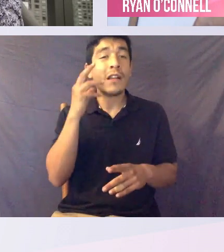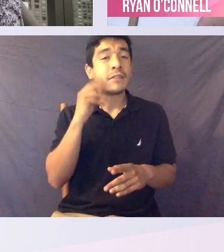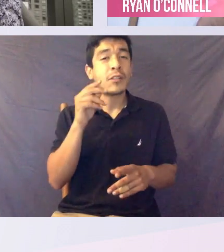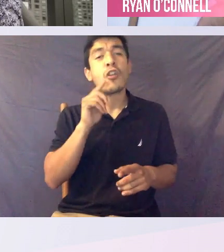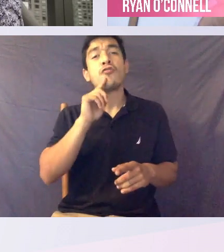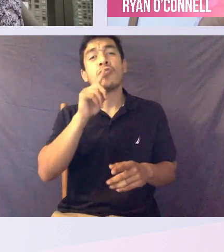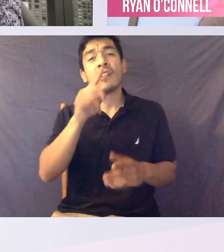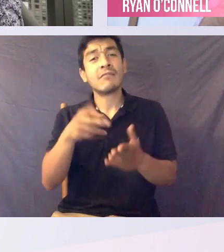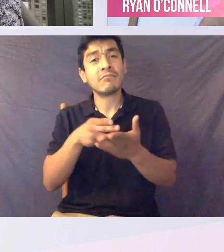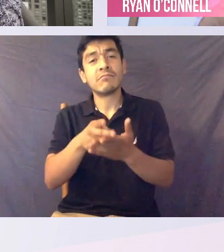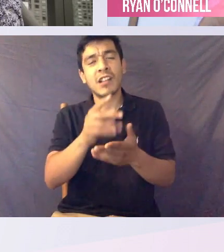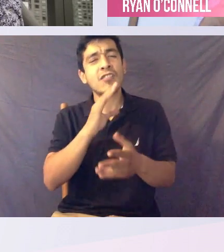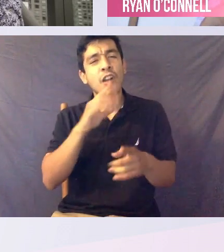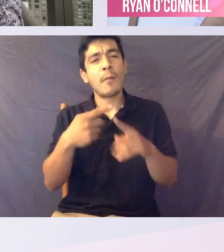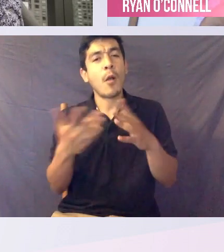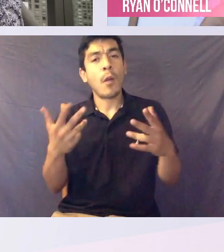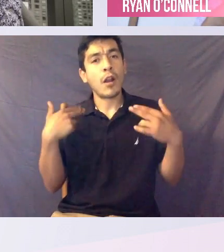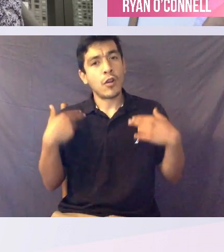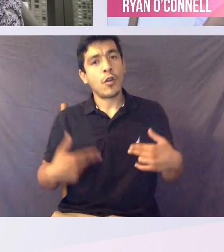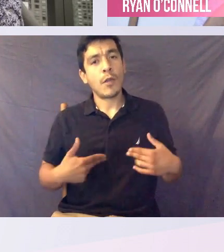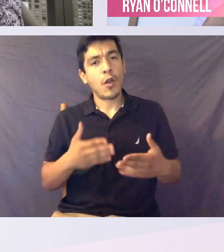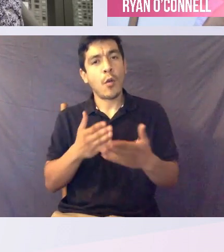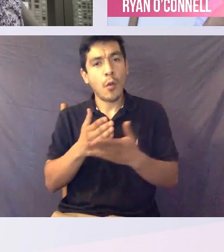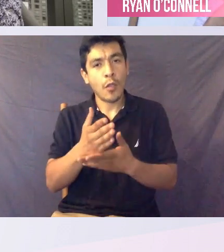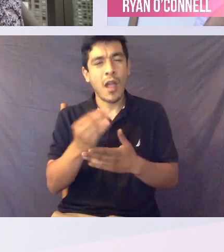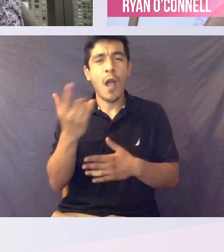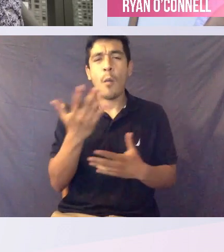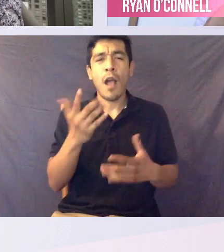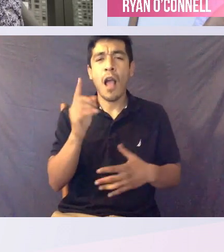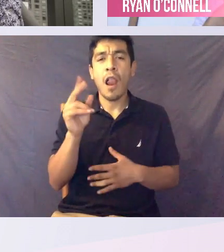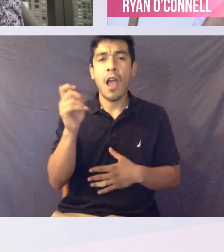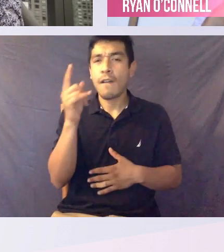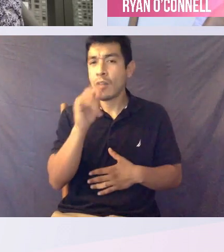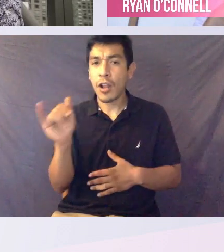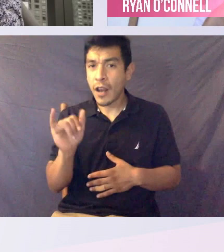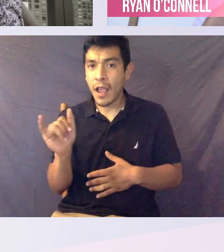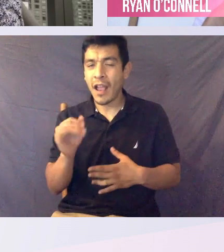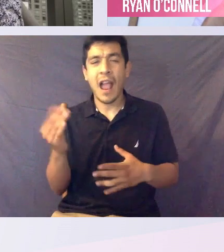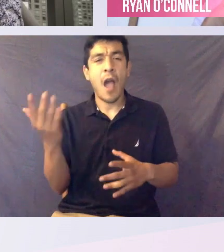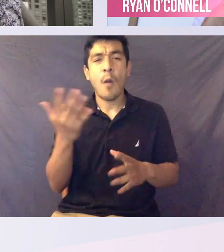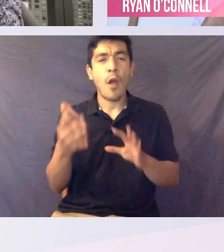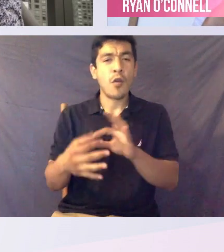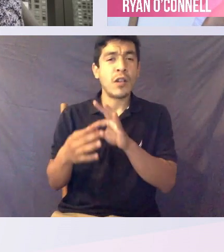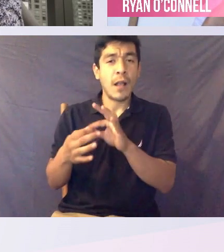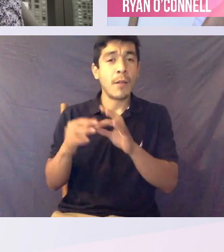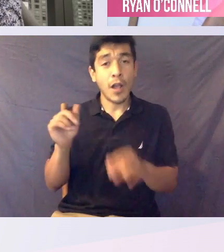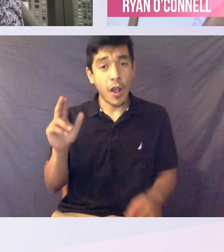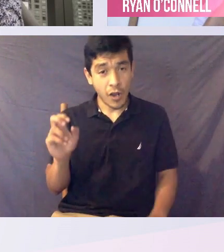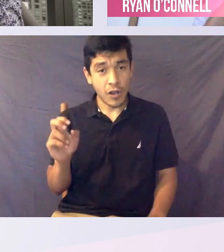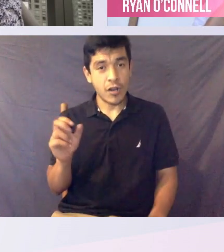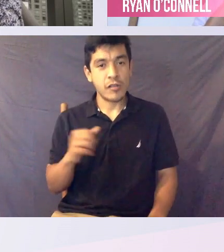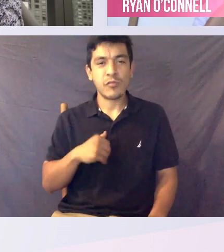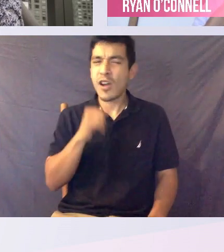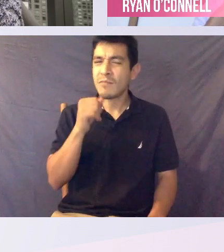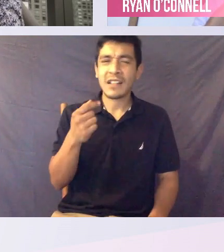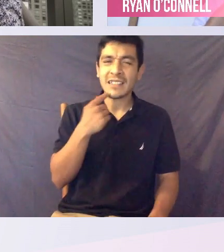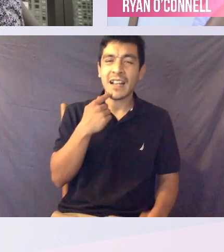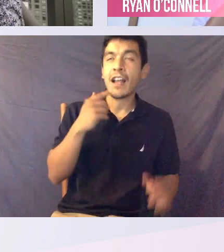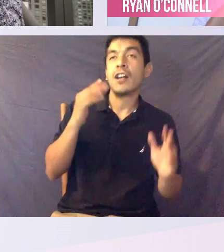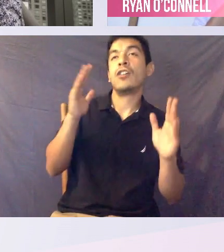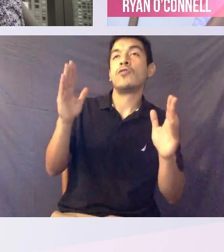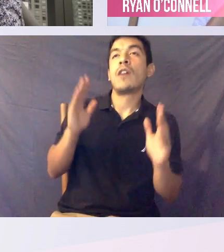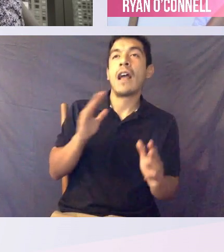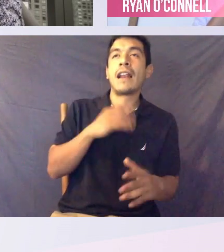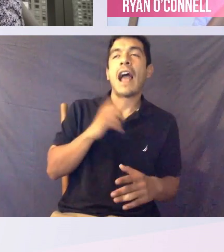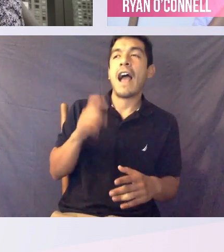about what humans are going through and what love looks like and what relationships are. And so we're not just being like, great, I have to spend all this time because I'm the only one